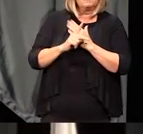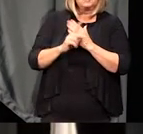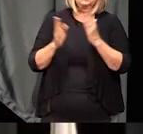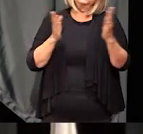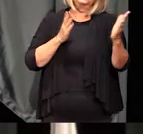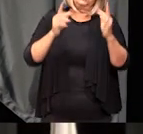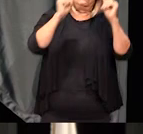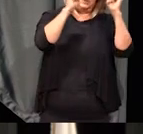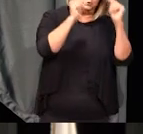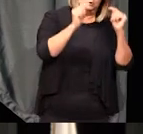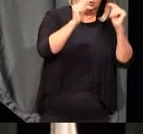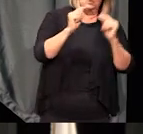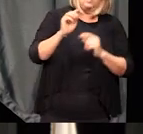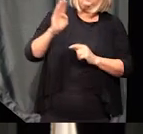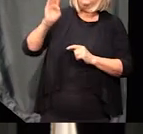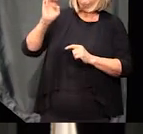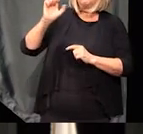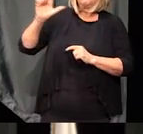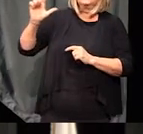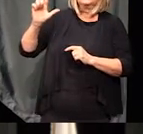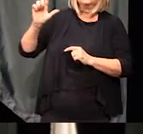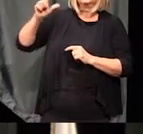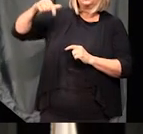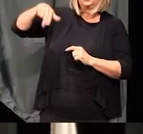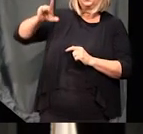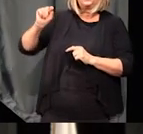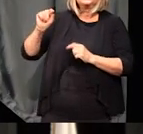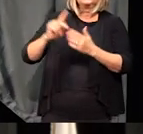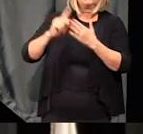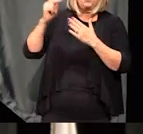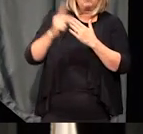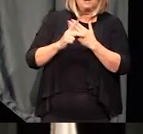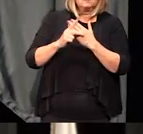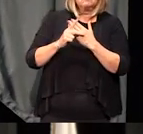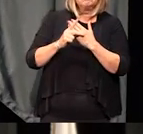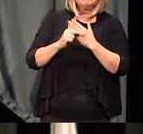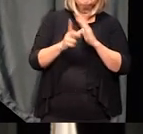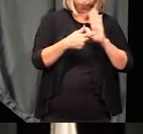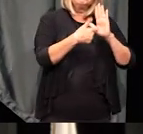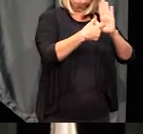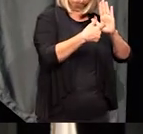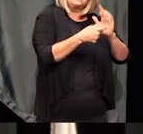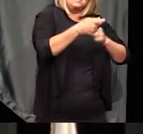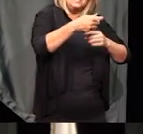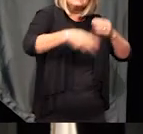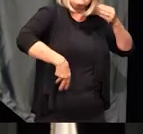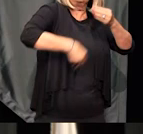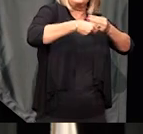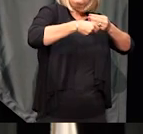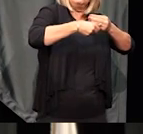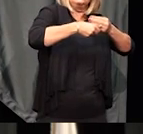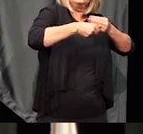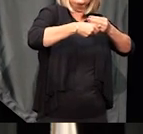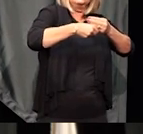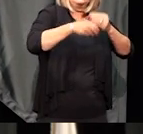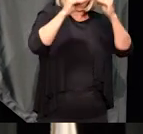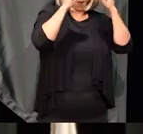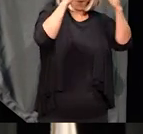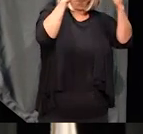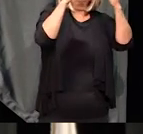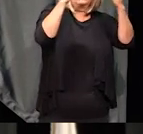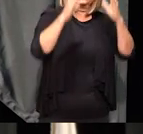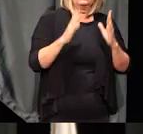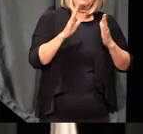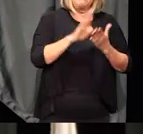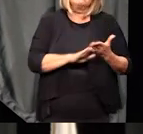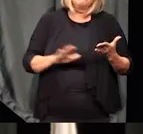served as a tutor for Bristol's Quest Program, was appointed as a supplemental instructor in the